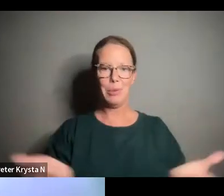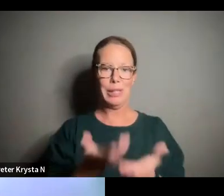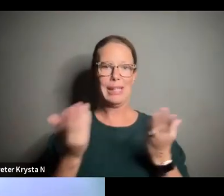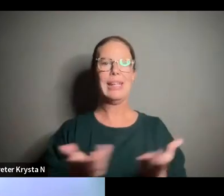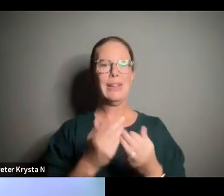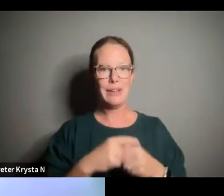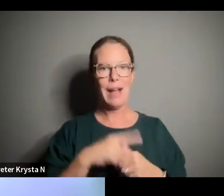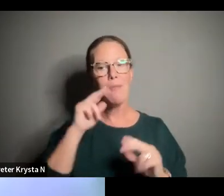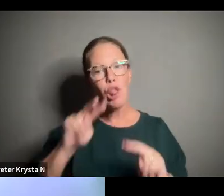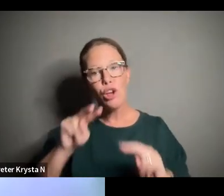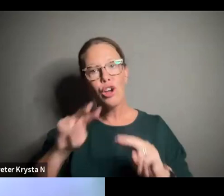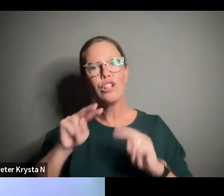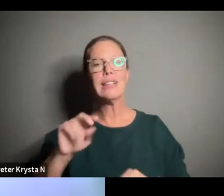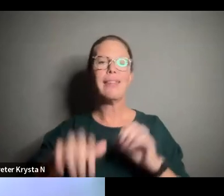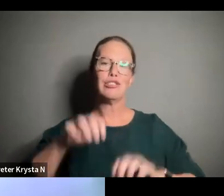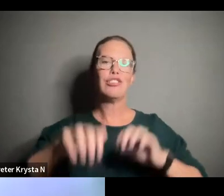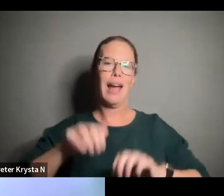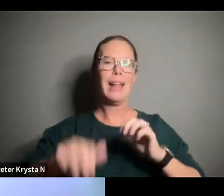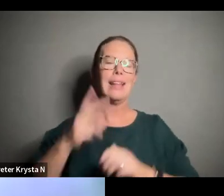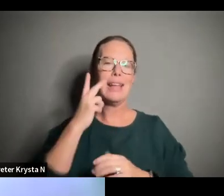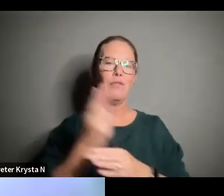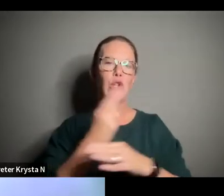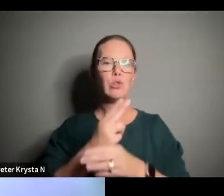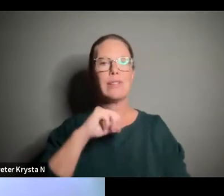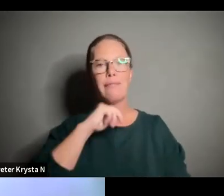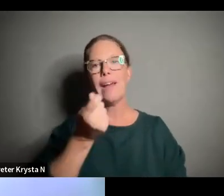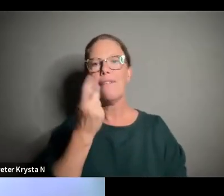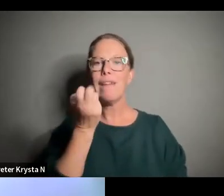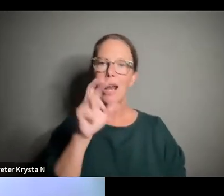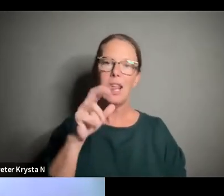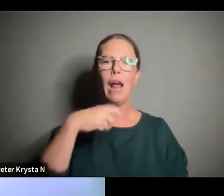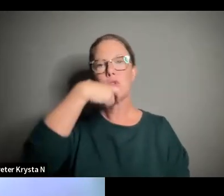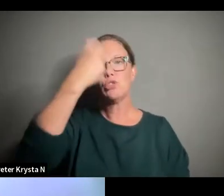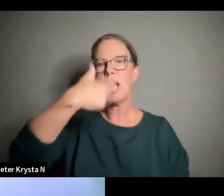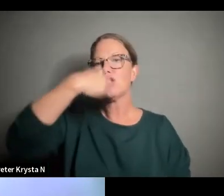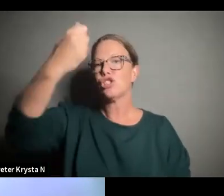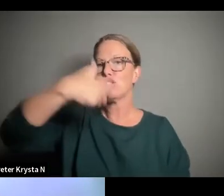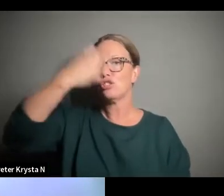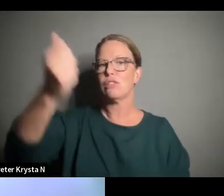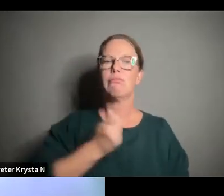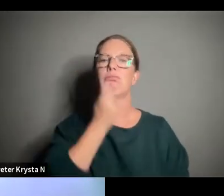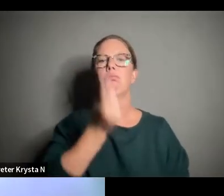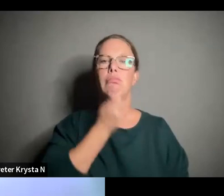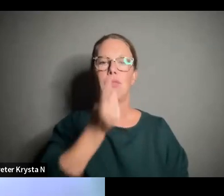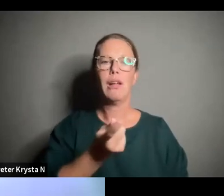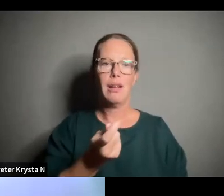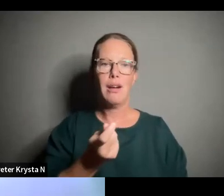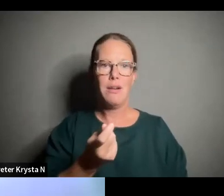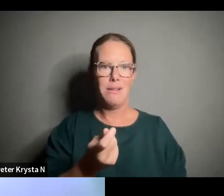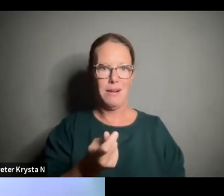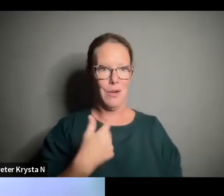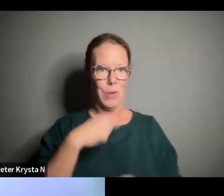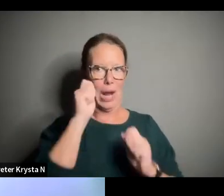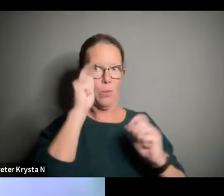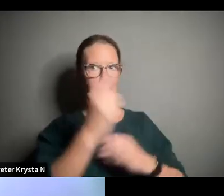at chat that have been on a ventilator, and they have to get suctioned all the time, right? And why is that? I don't get suctioned when I wake up